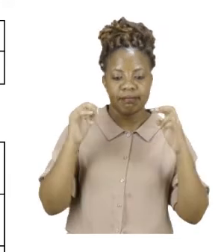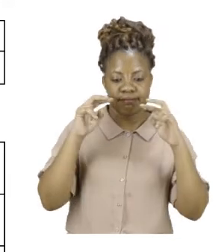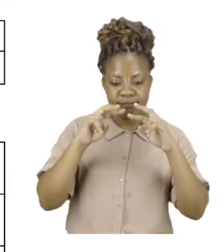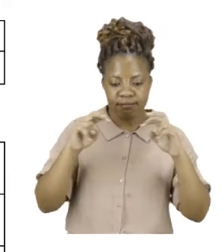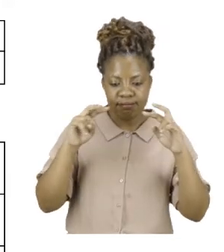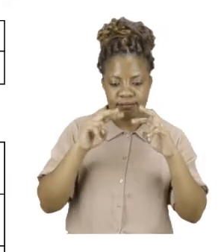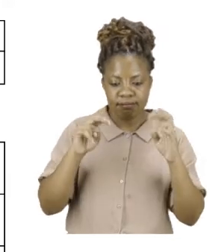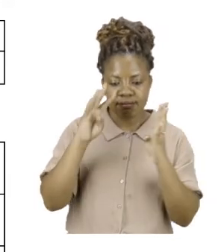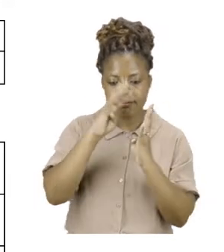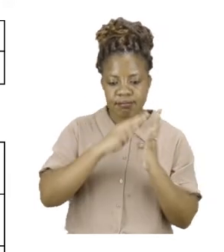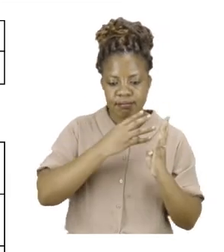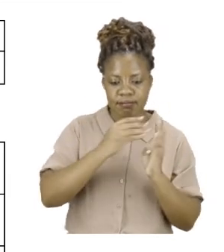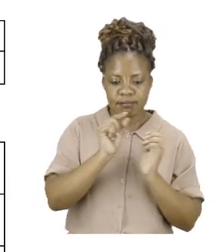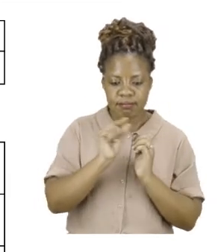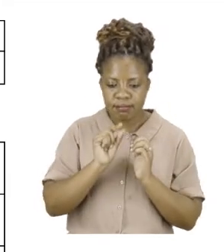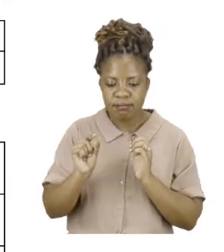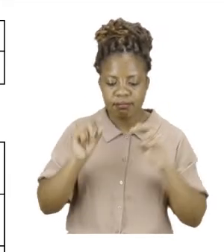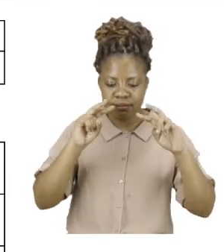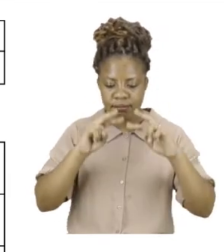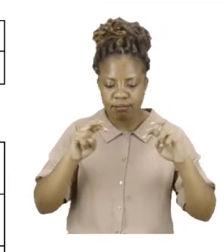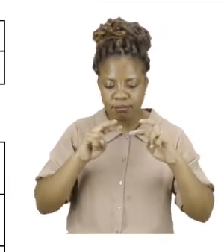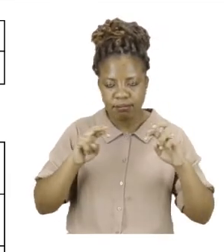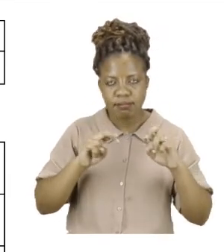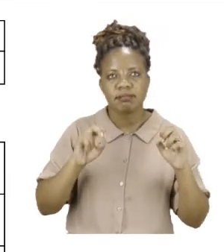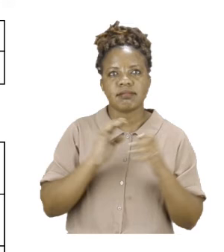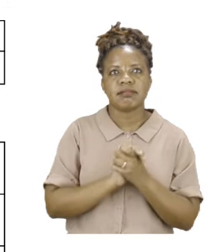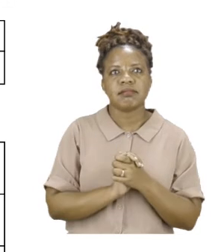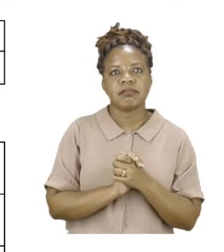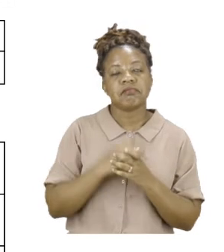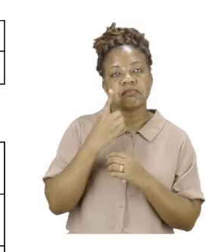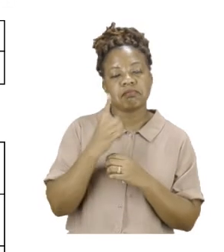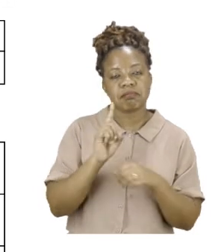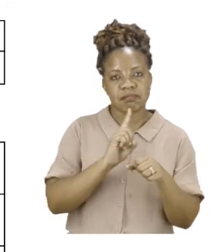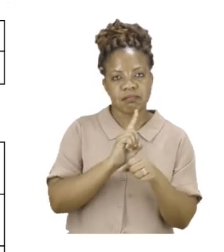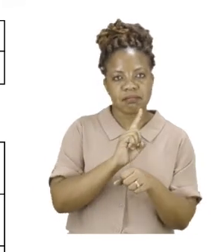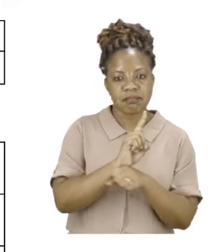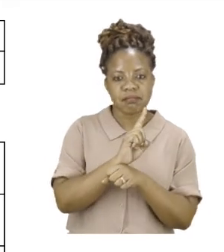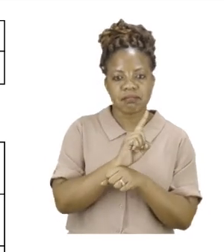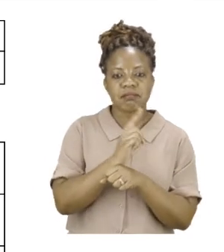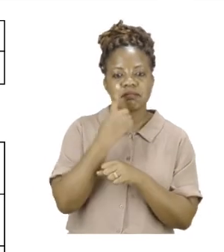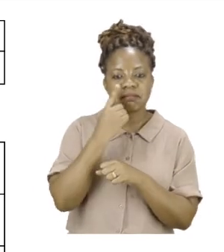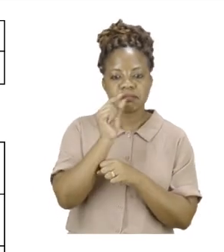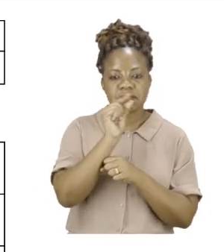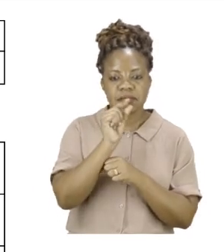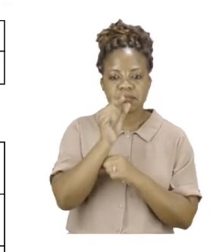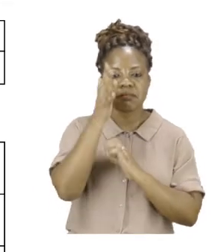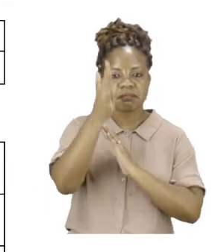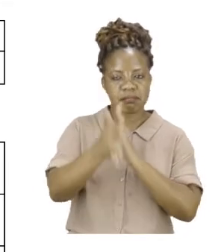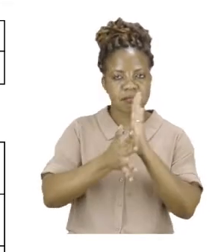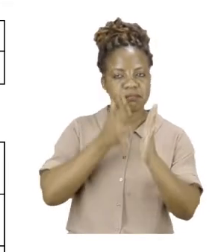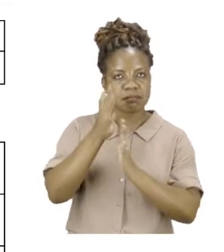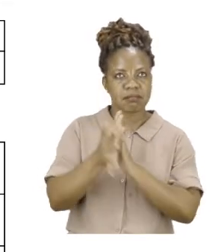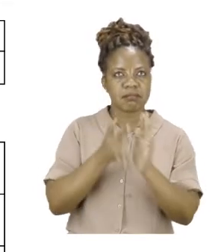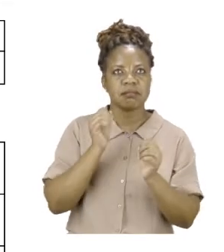word search. But before we do that, we need to read them. So let us read our sight words according to the